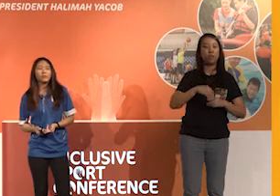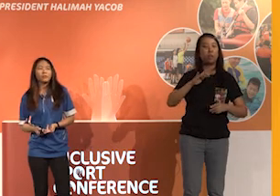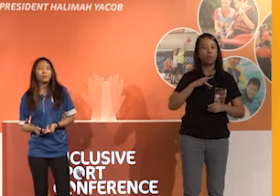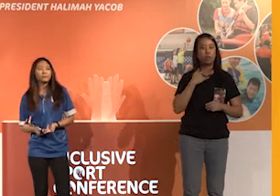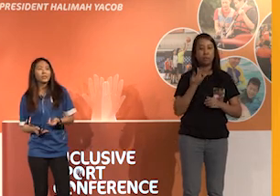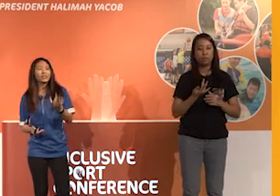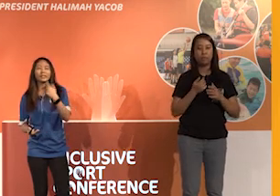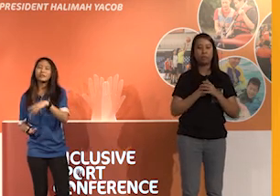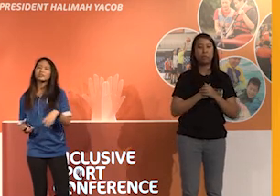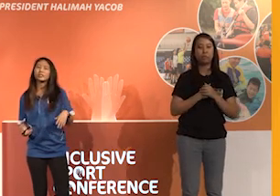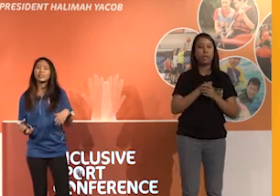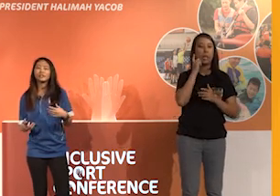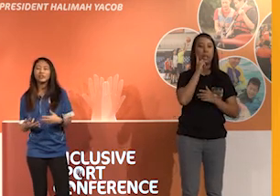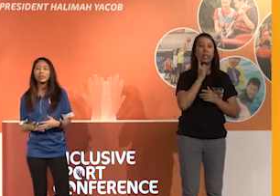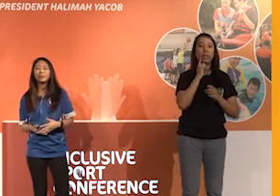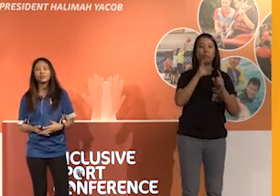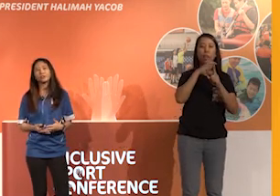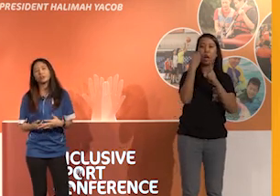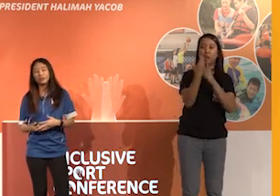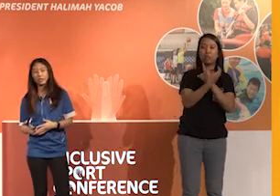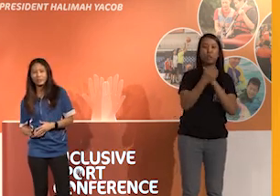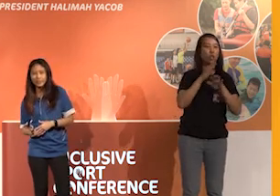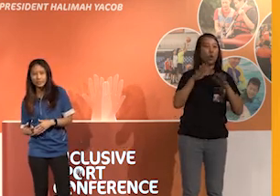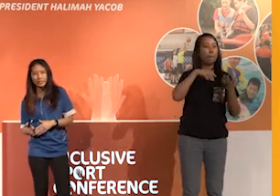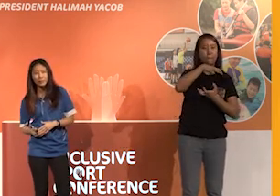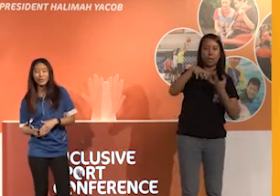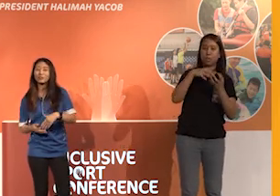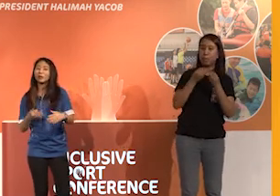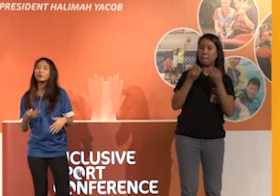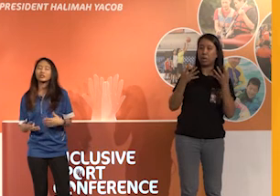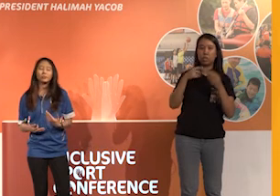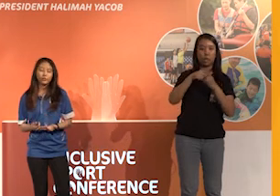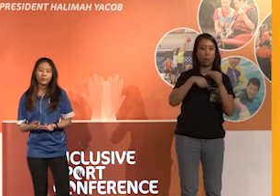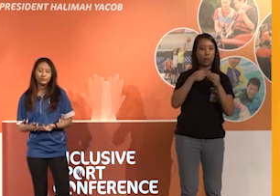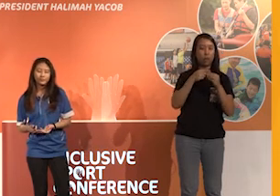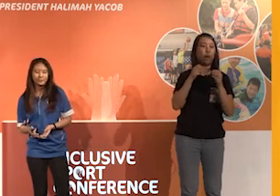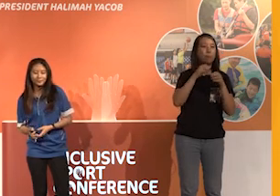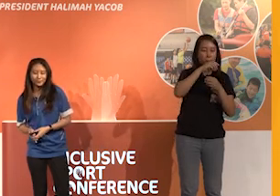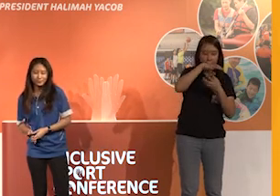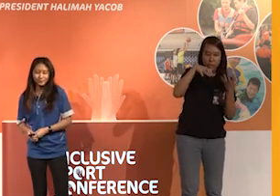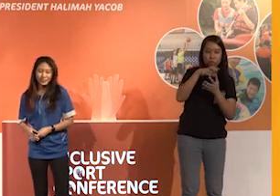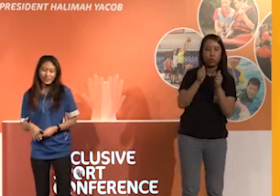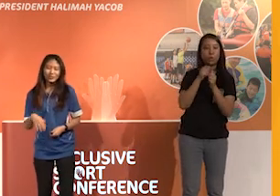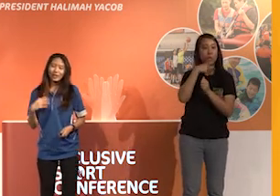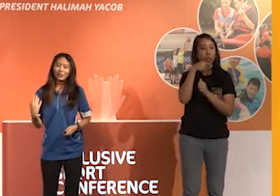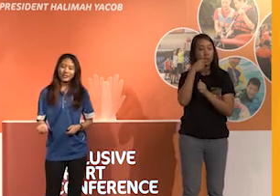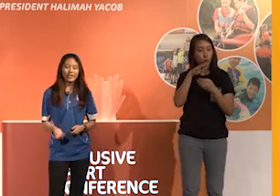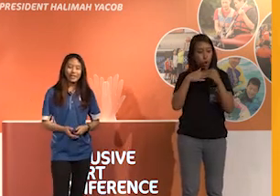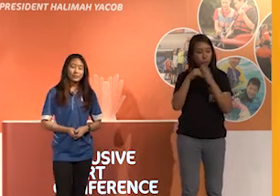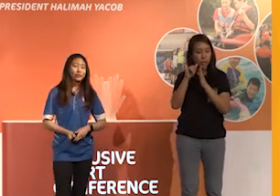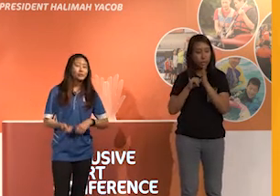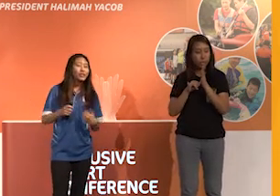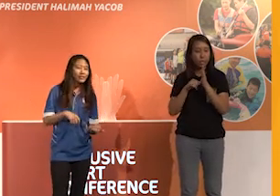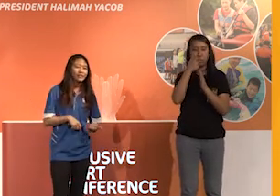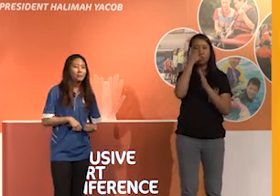that the deaf culture doesn't really mix around hearing community because of communication barrier. So like what Jai